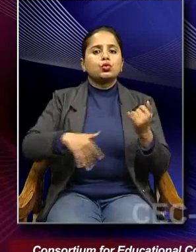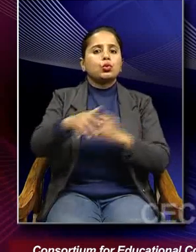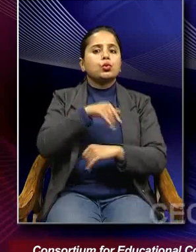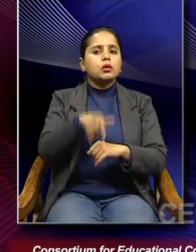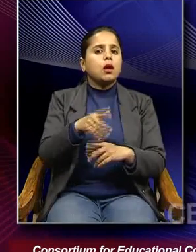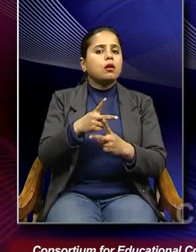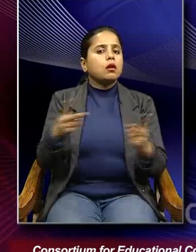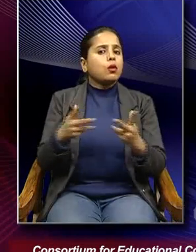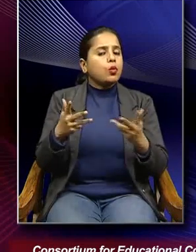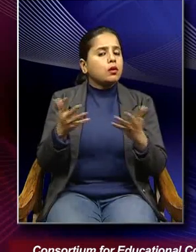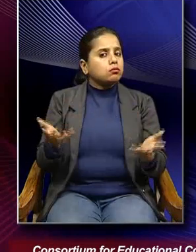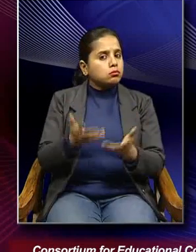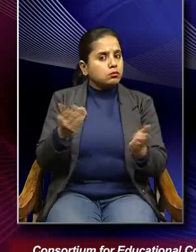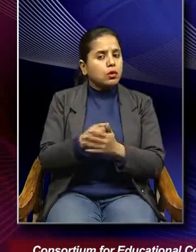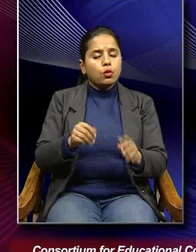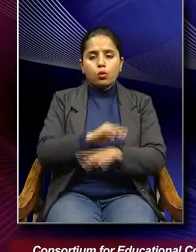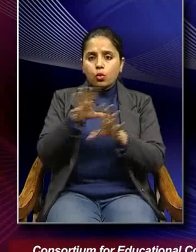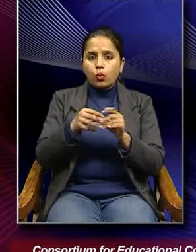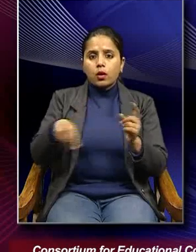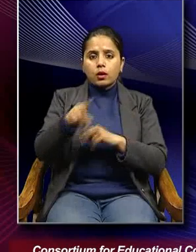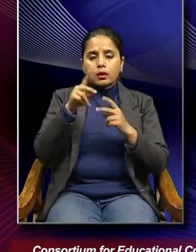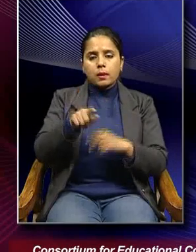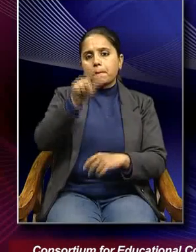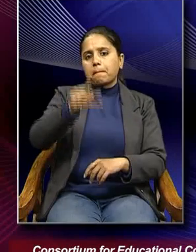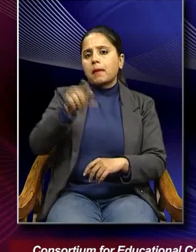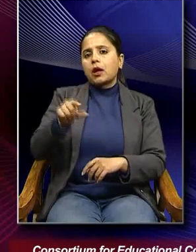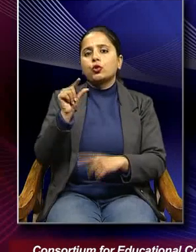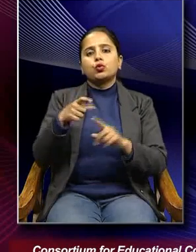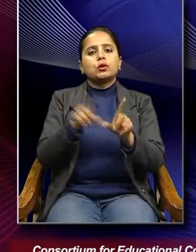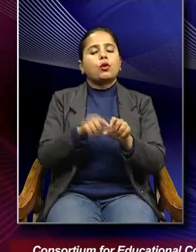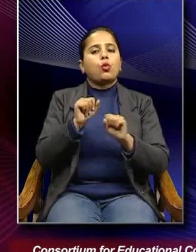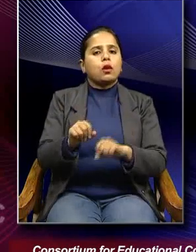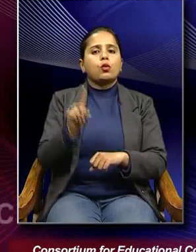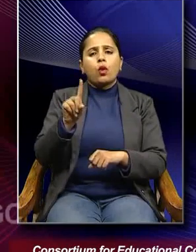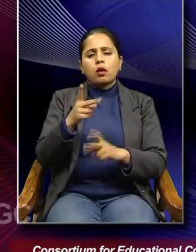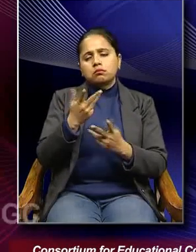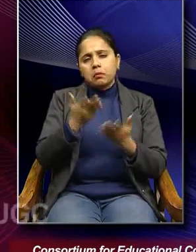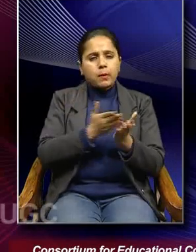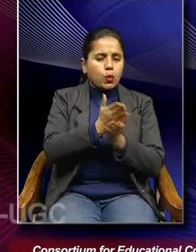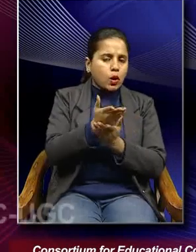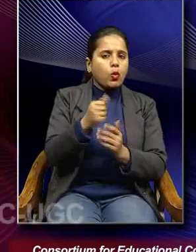that all of them consider the individual utilities in one way or the other.